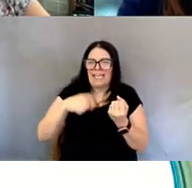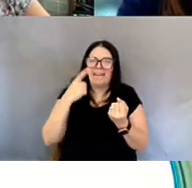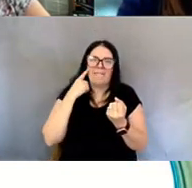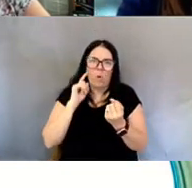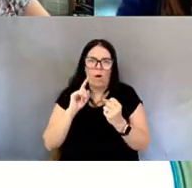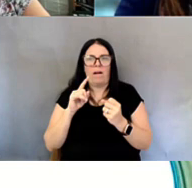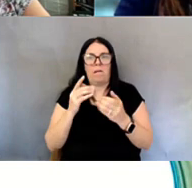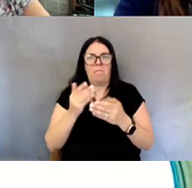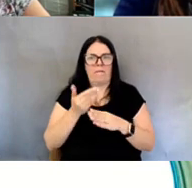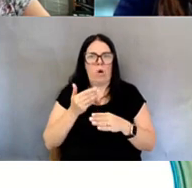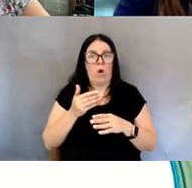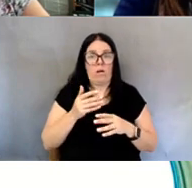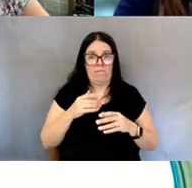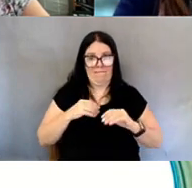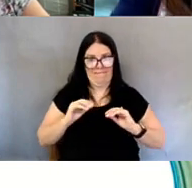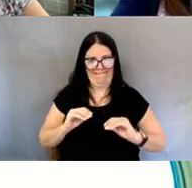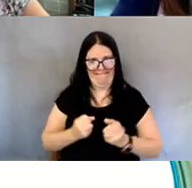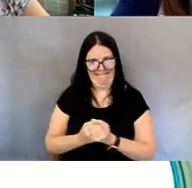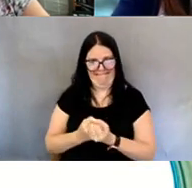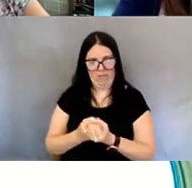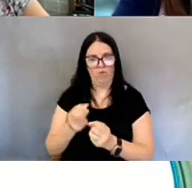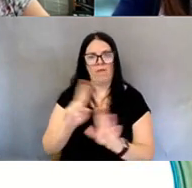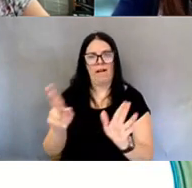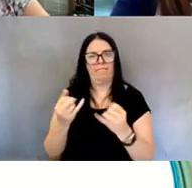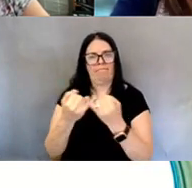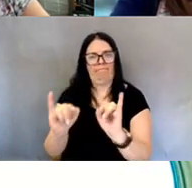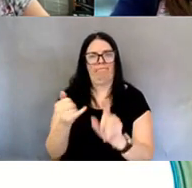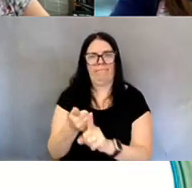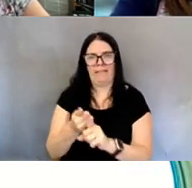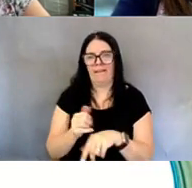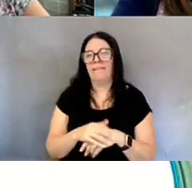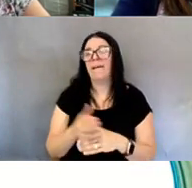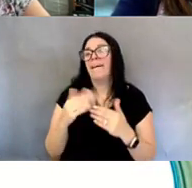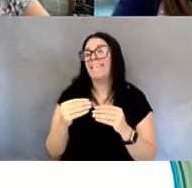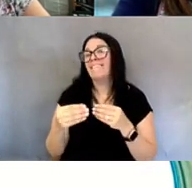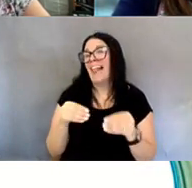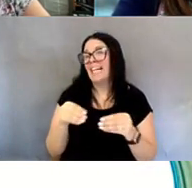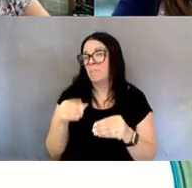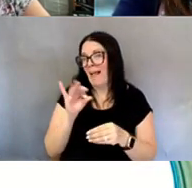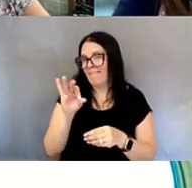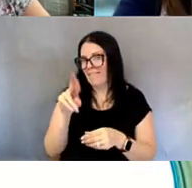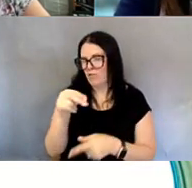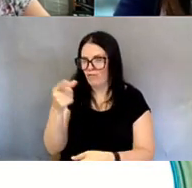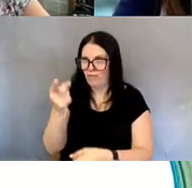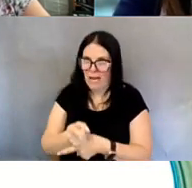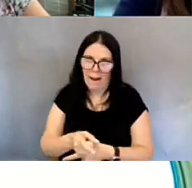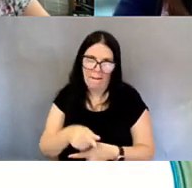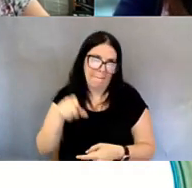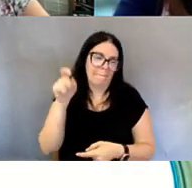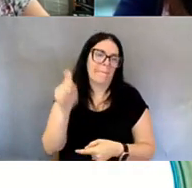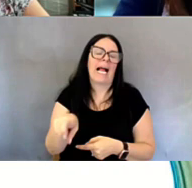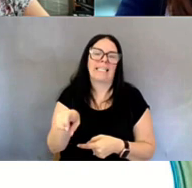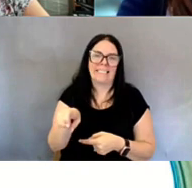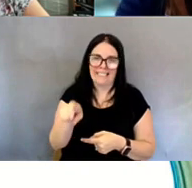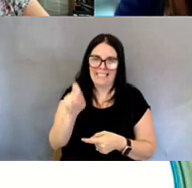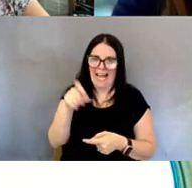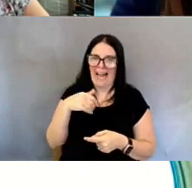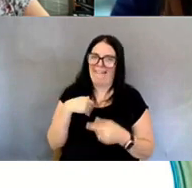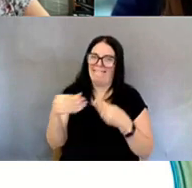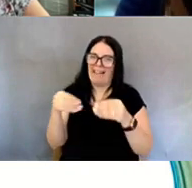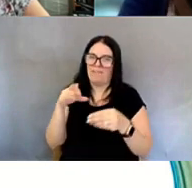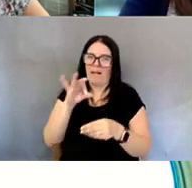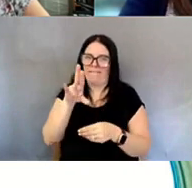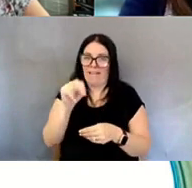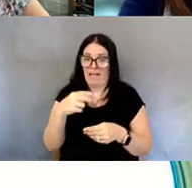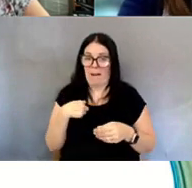on their own. Flexibility and fun. Yeah, let's not forget that, especially because it's a